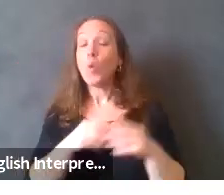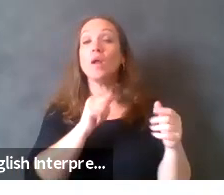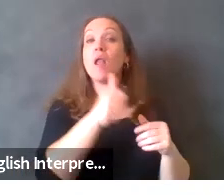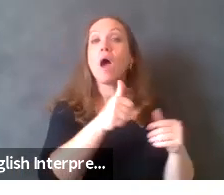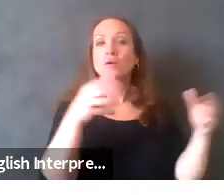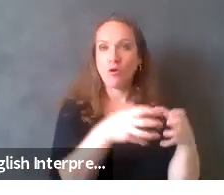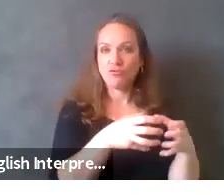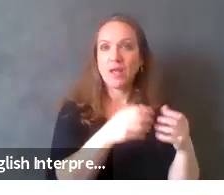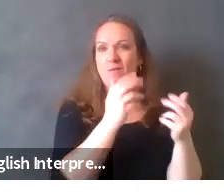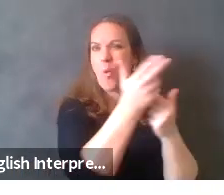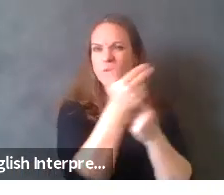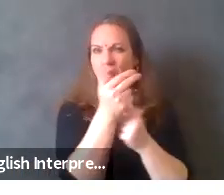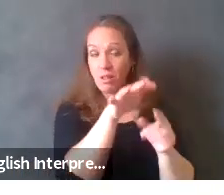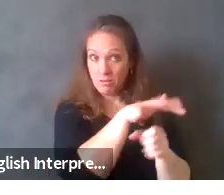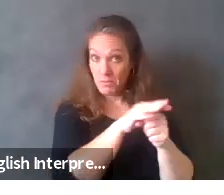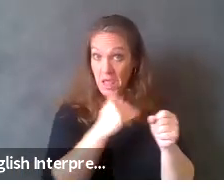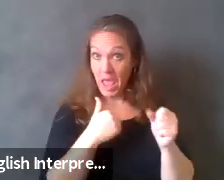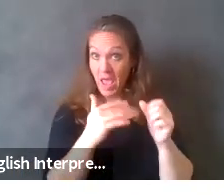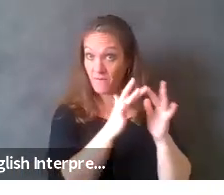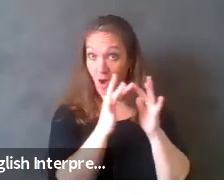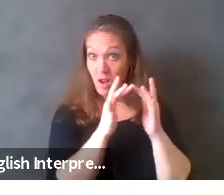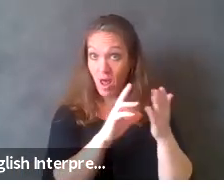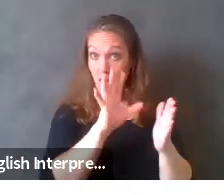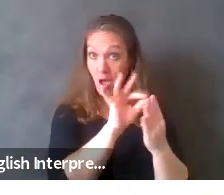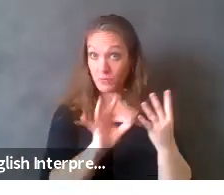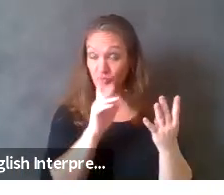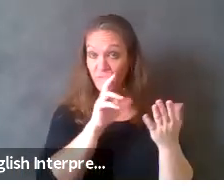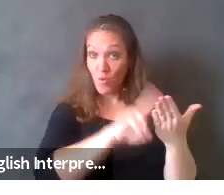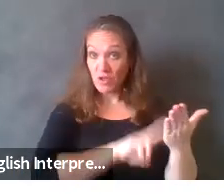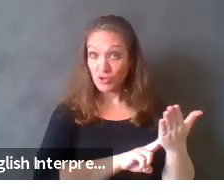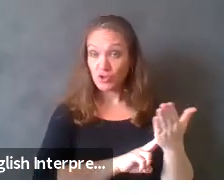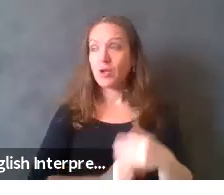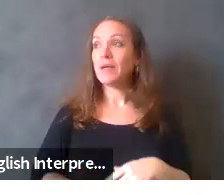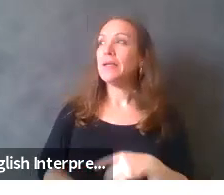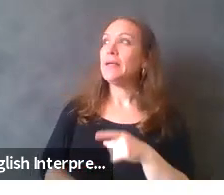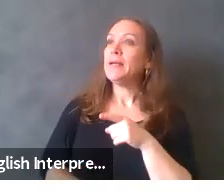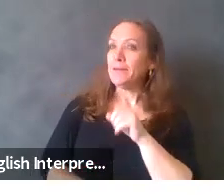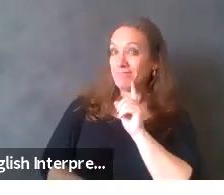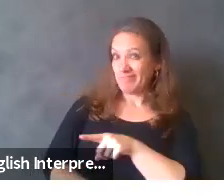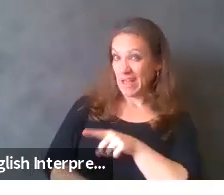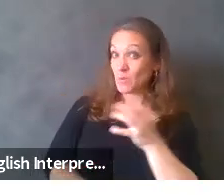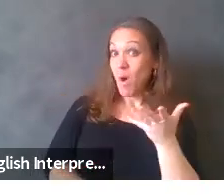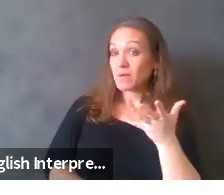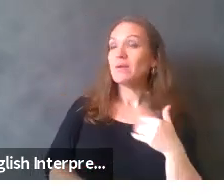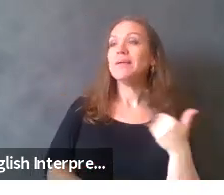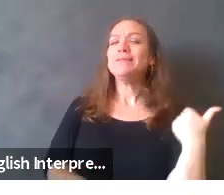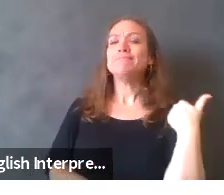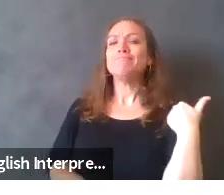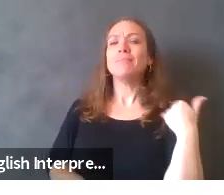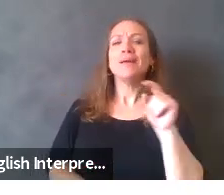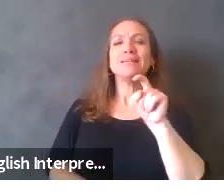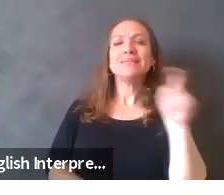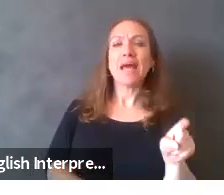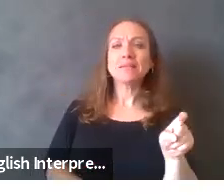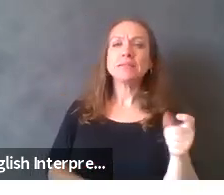So there was an option to do that in Texas. The reception centers are